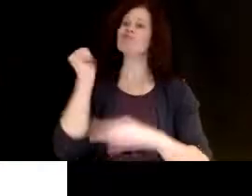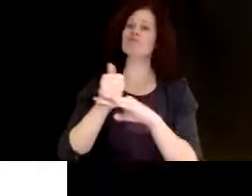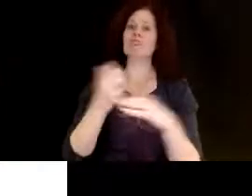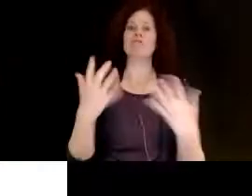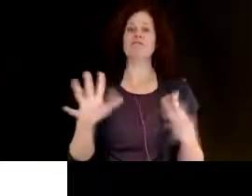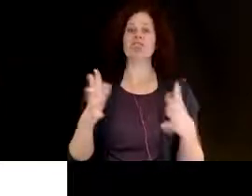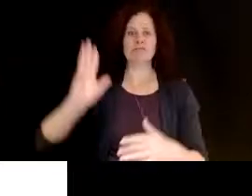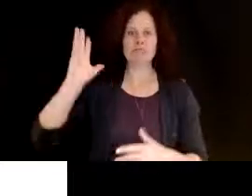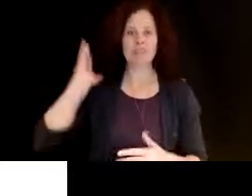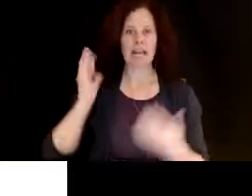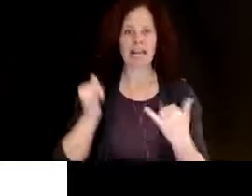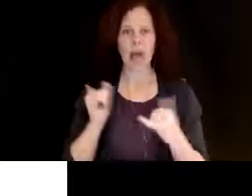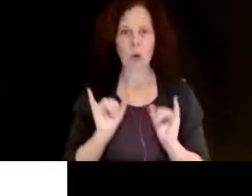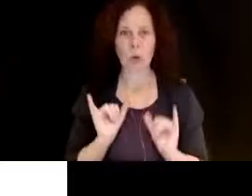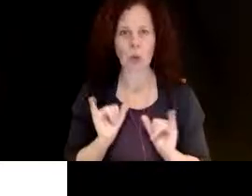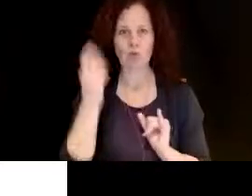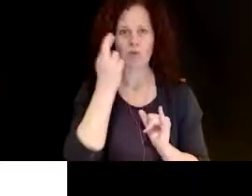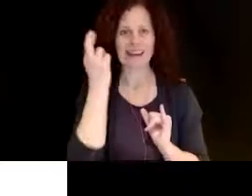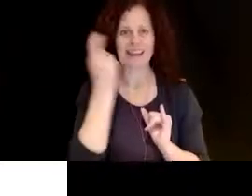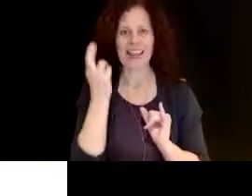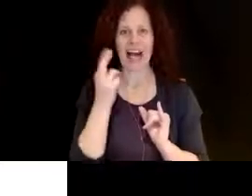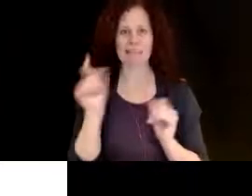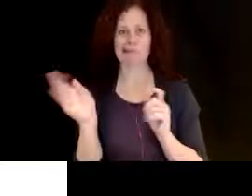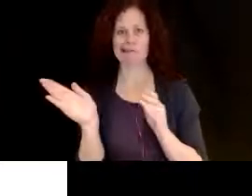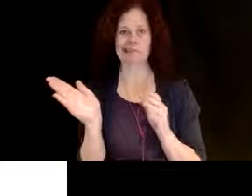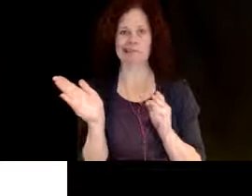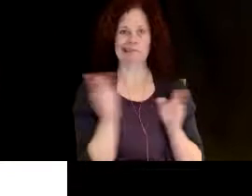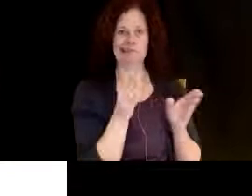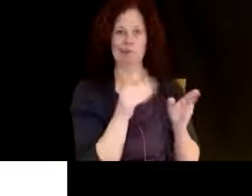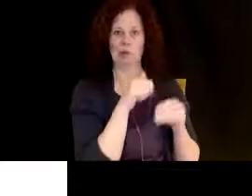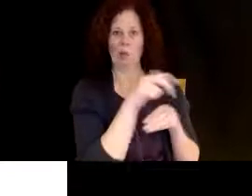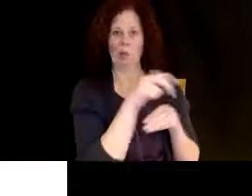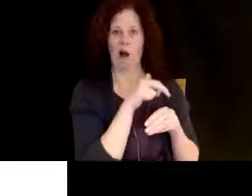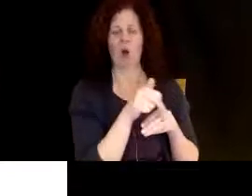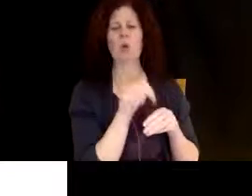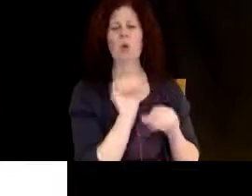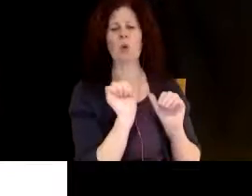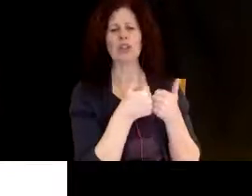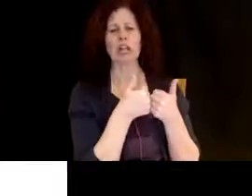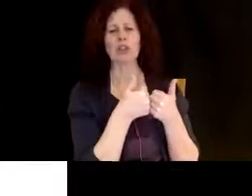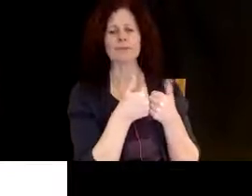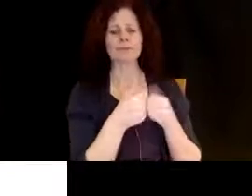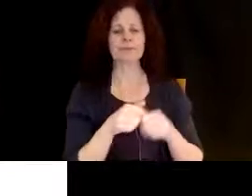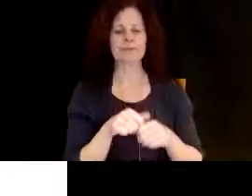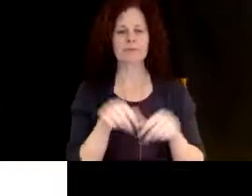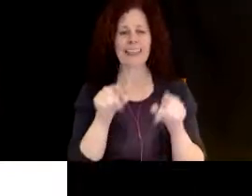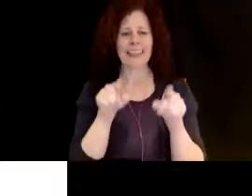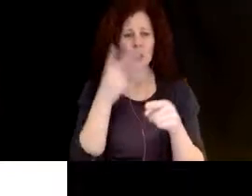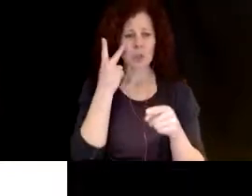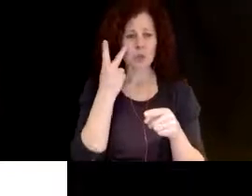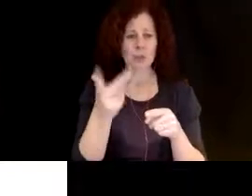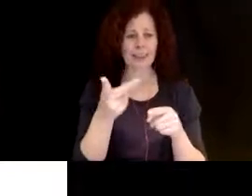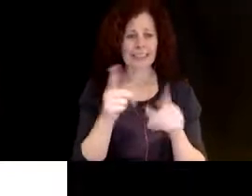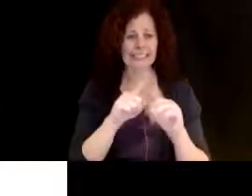The images on this slide show the contrast between a bus stop in an urban area right in the heart of